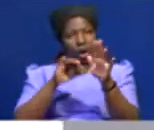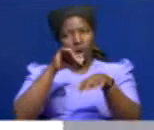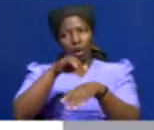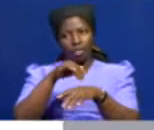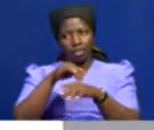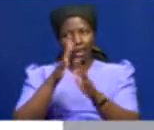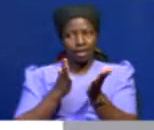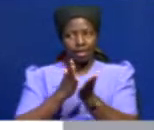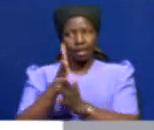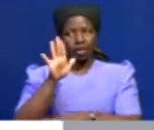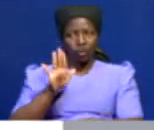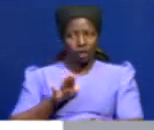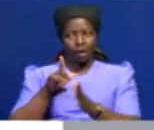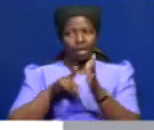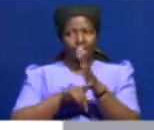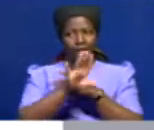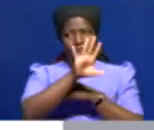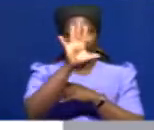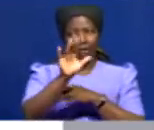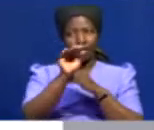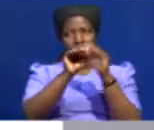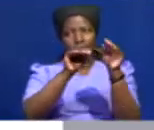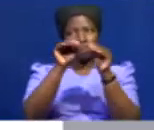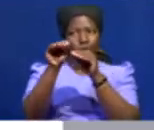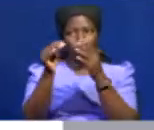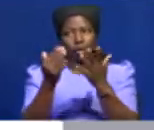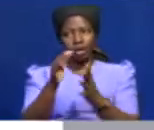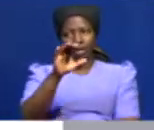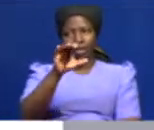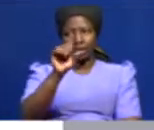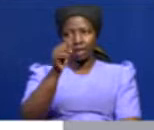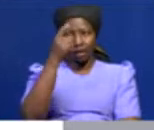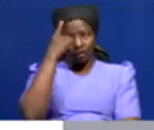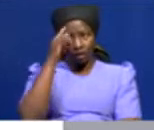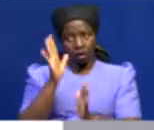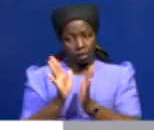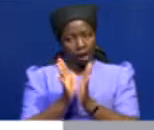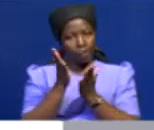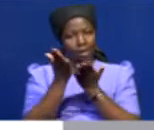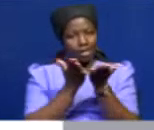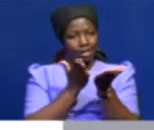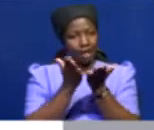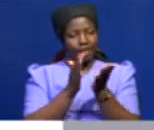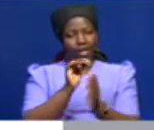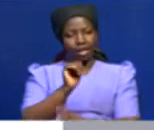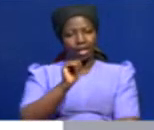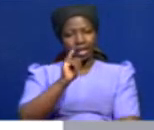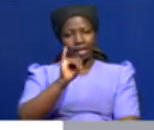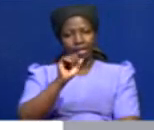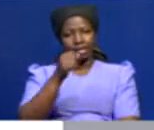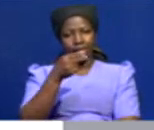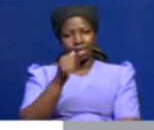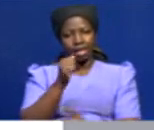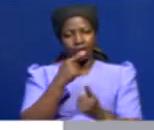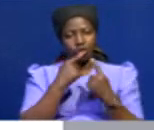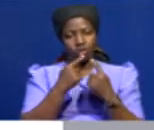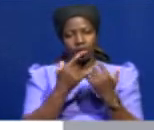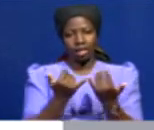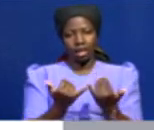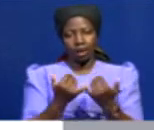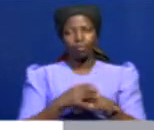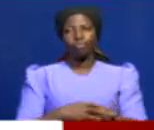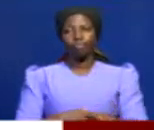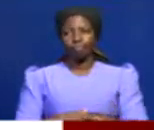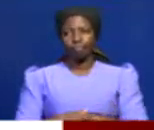Now, let's cross over where the Cabinet Secretary for Public Service, Aisha Jumwa, is currently speaking. And convene all